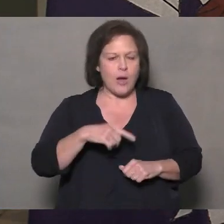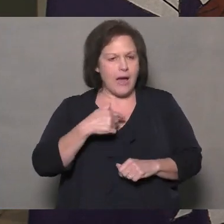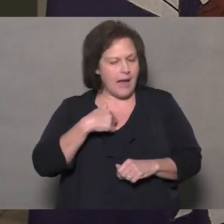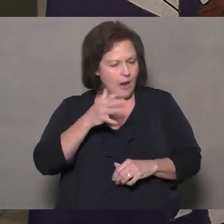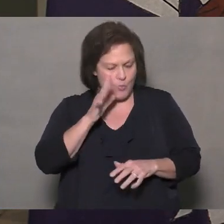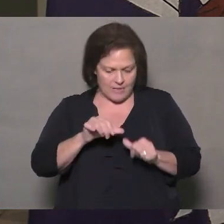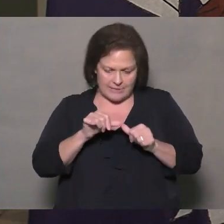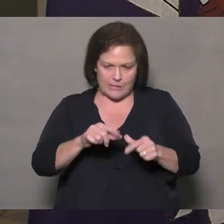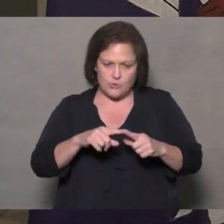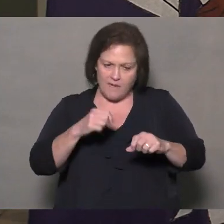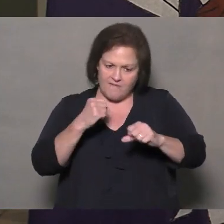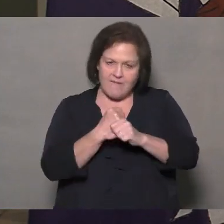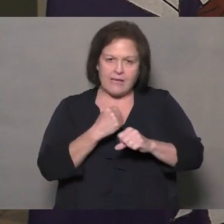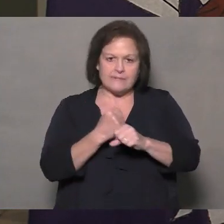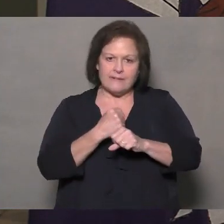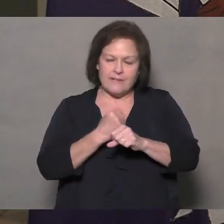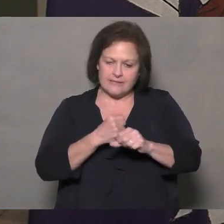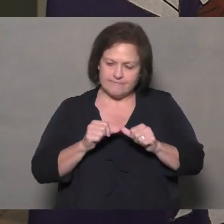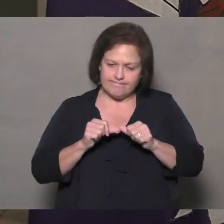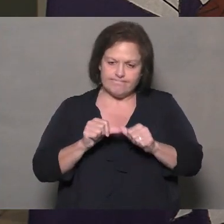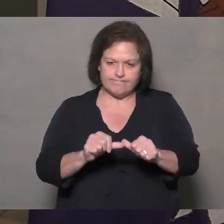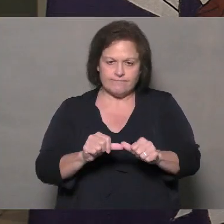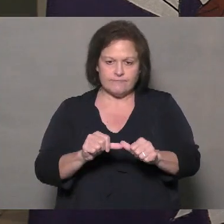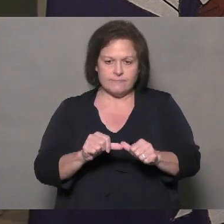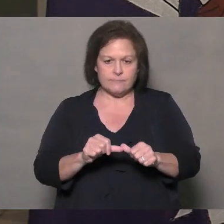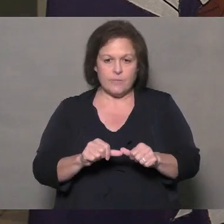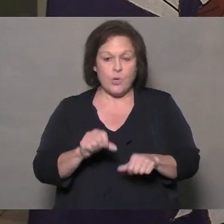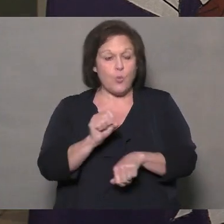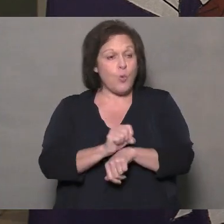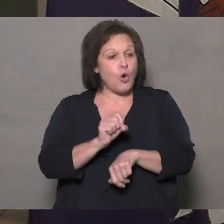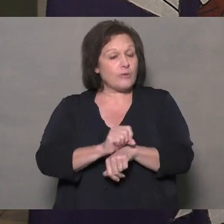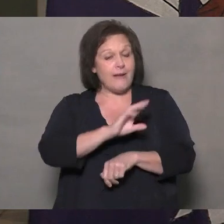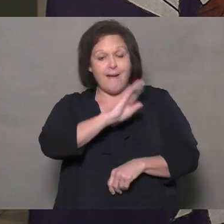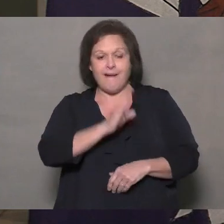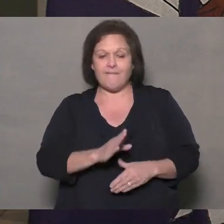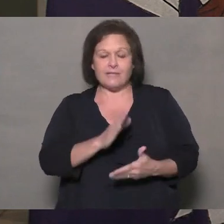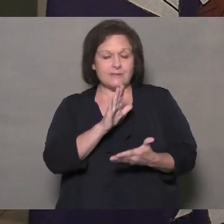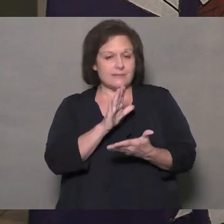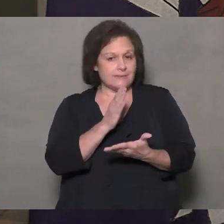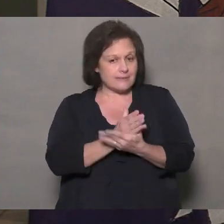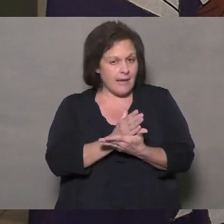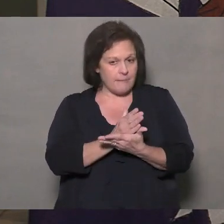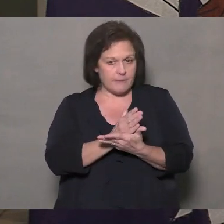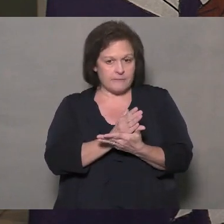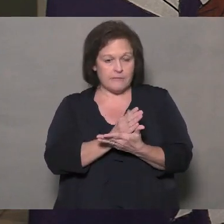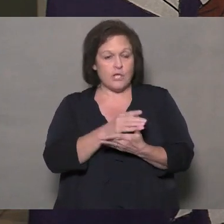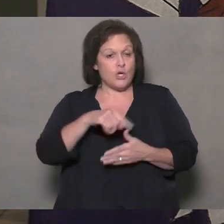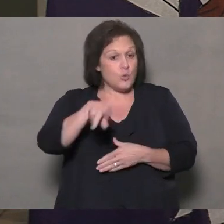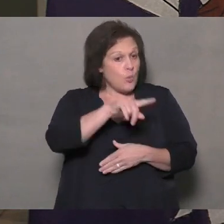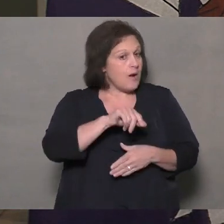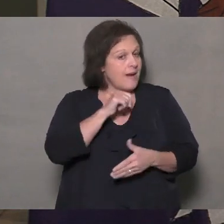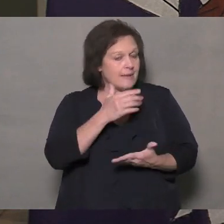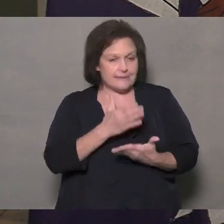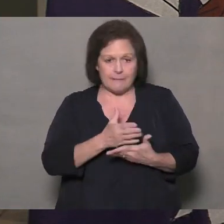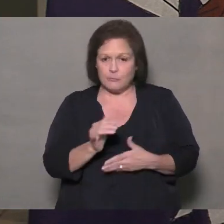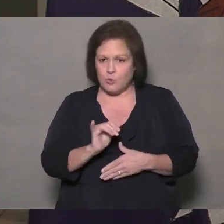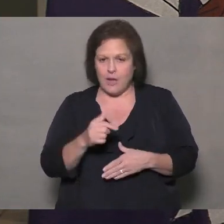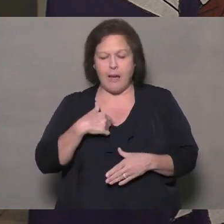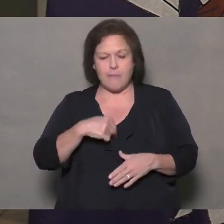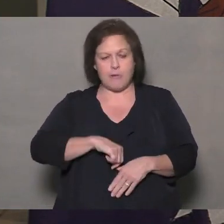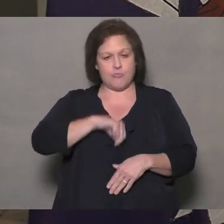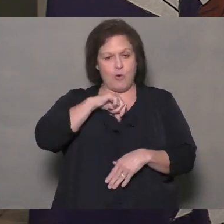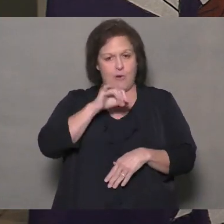step of the way. The work never stopped, and neither have you, and I am proud of